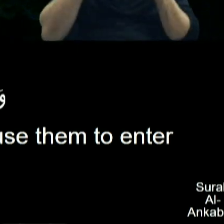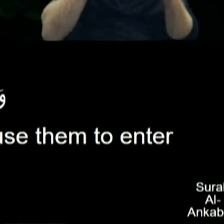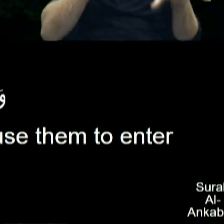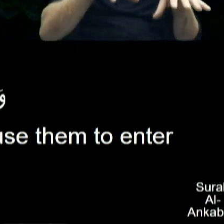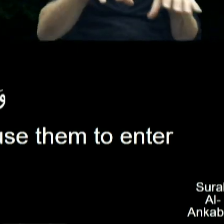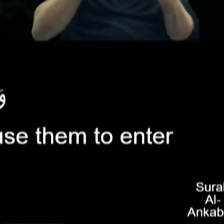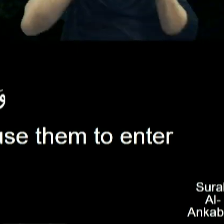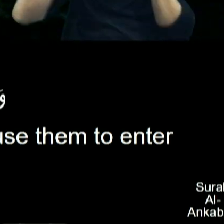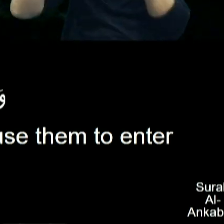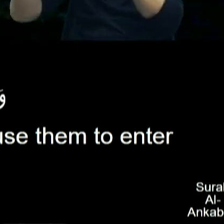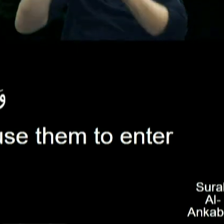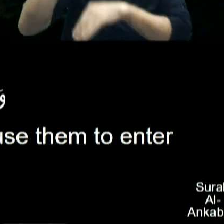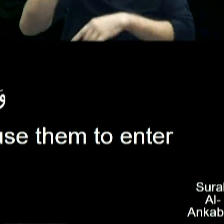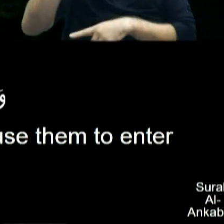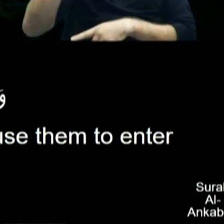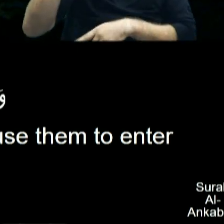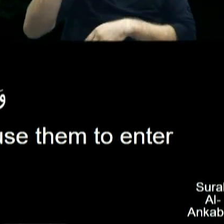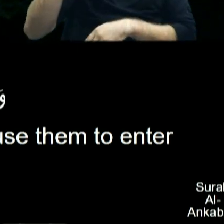Medina.